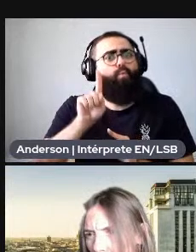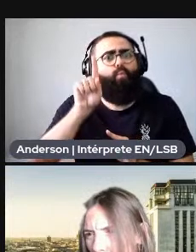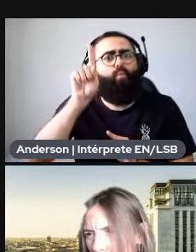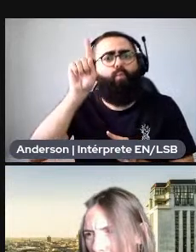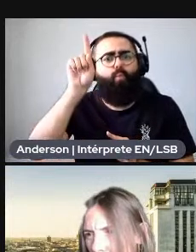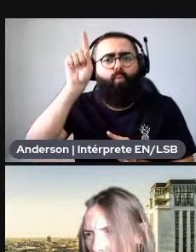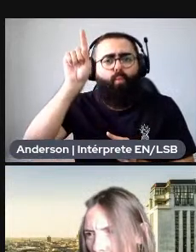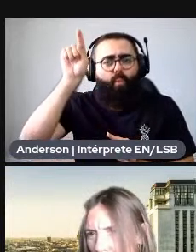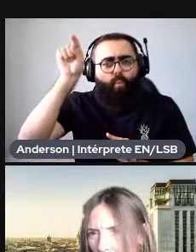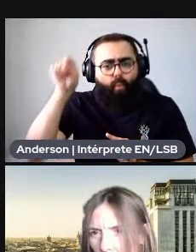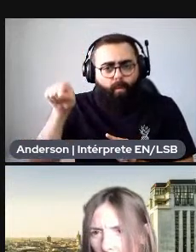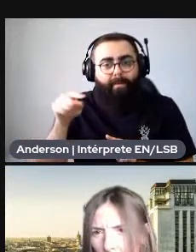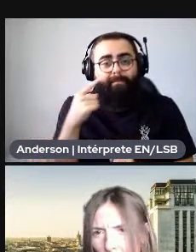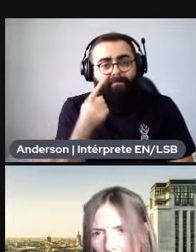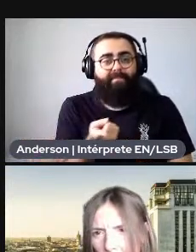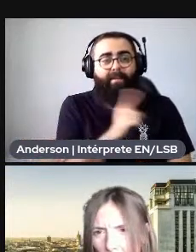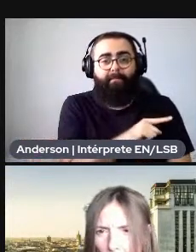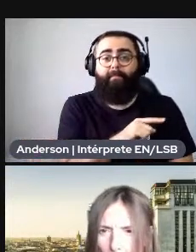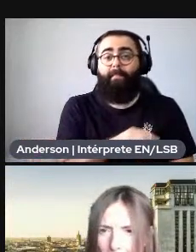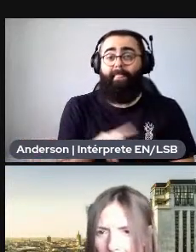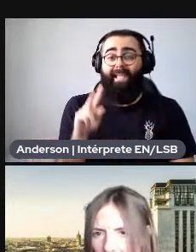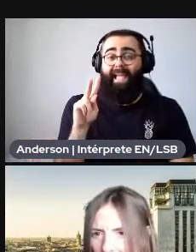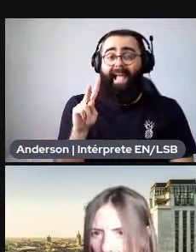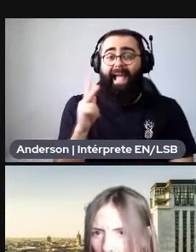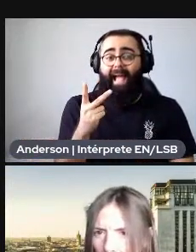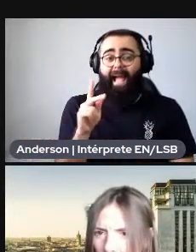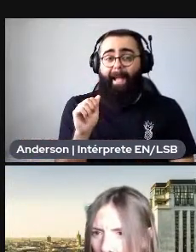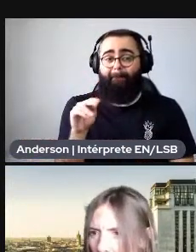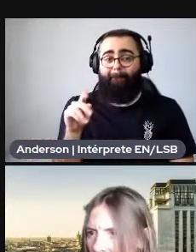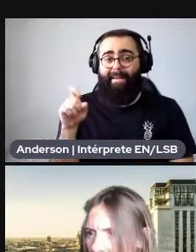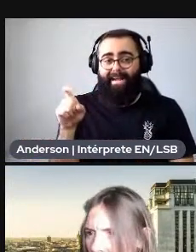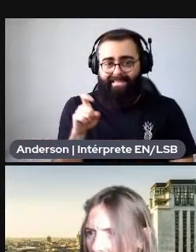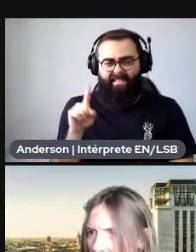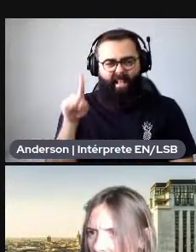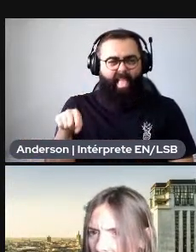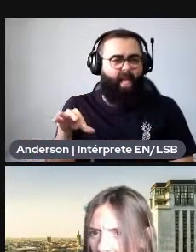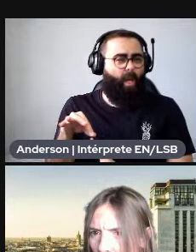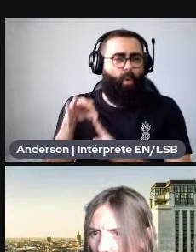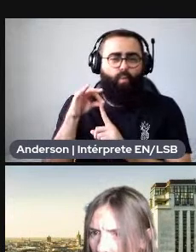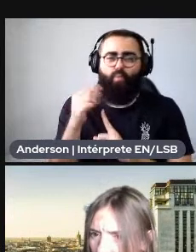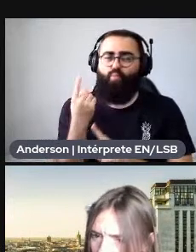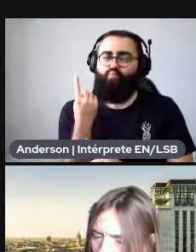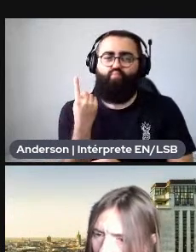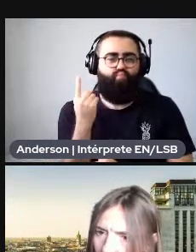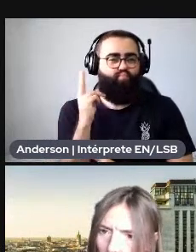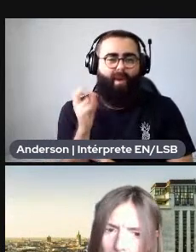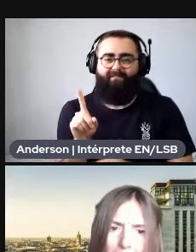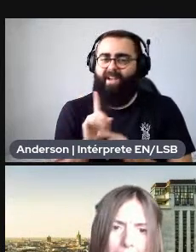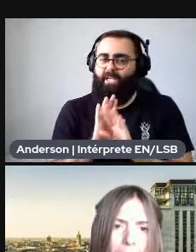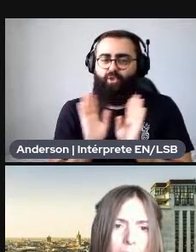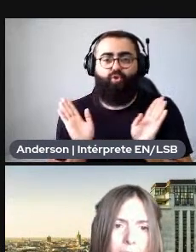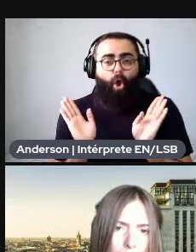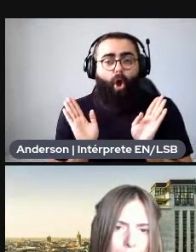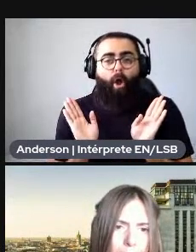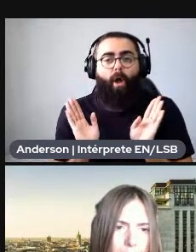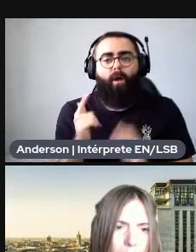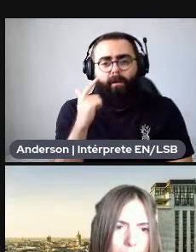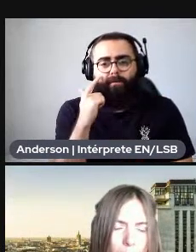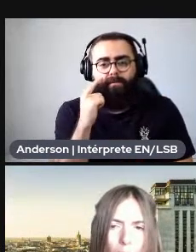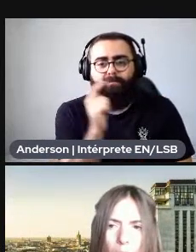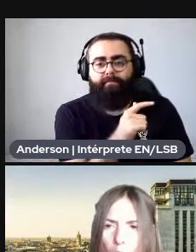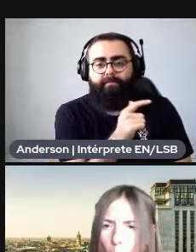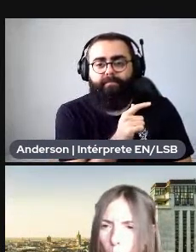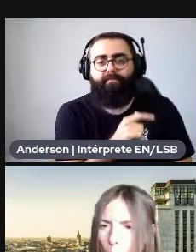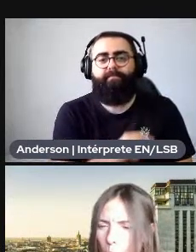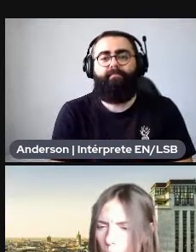token ratio, hapax token ratio, it's quite stable. There is a peak in the 18th century, but then it really